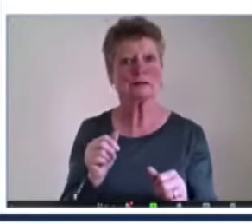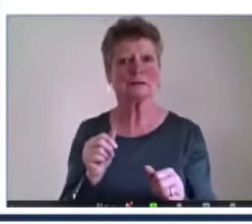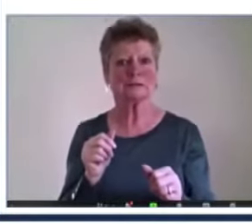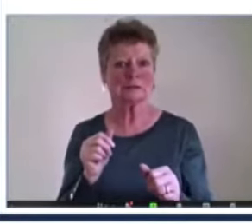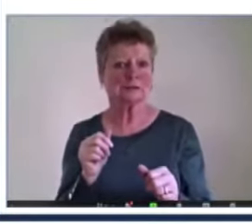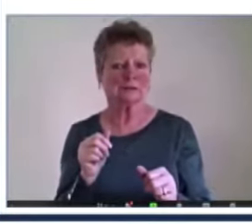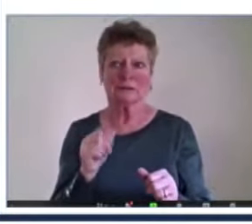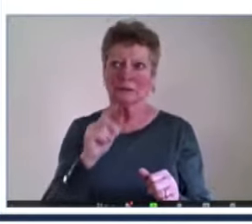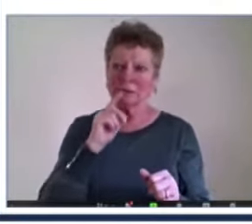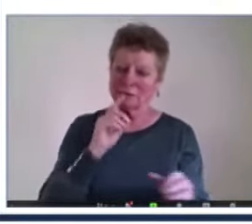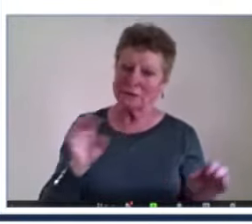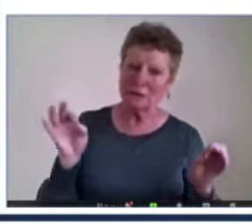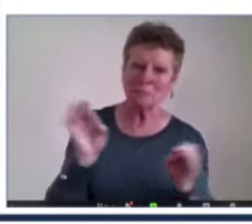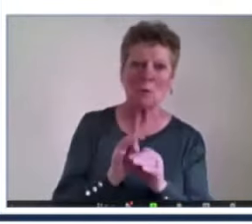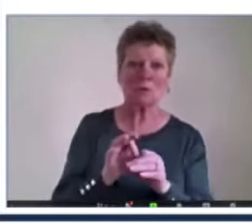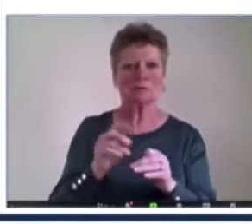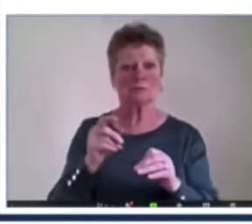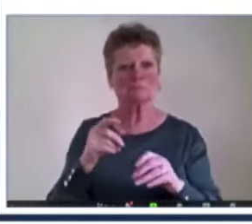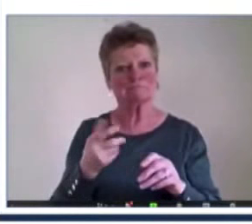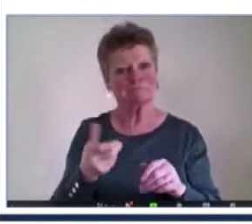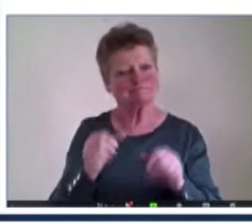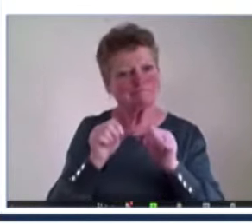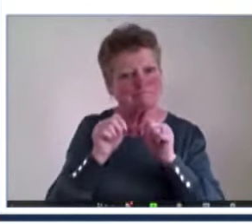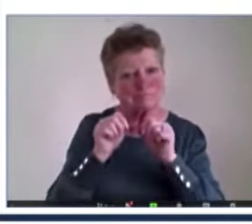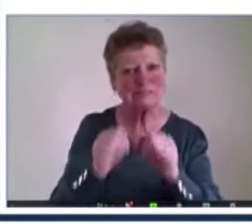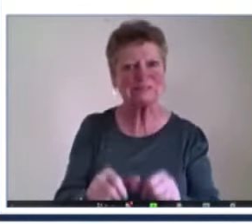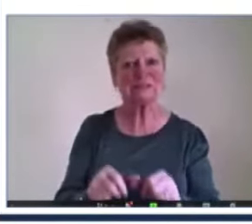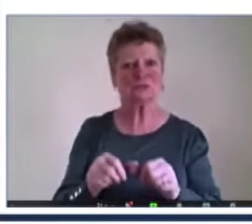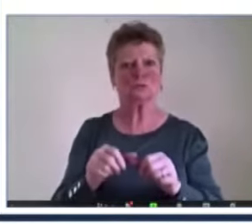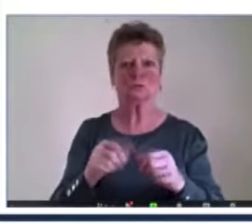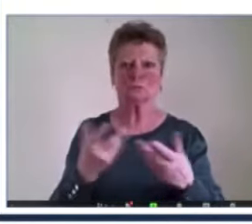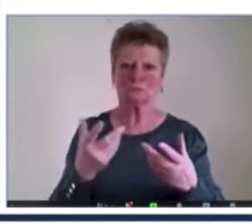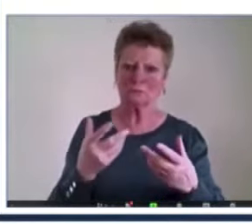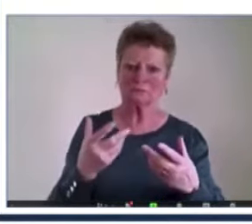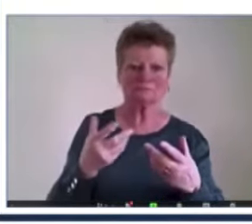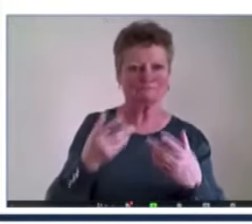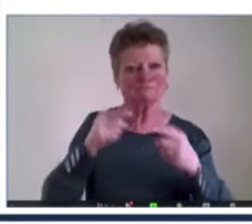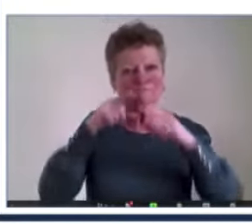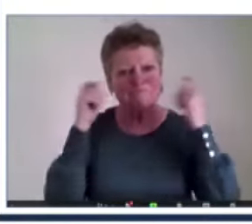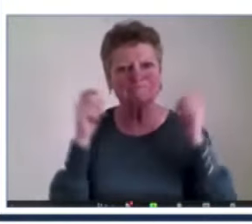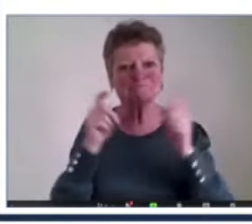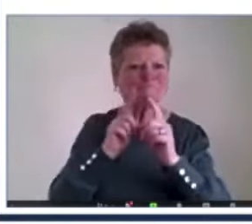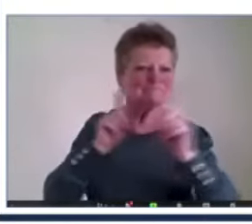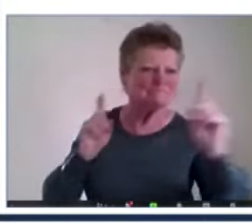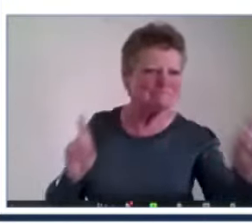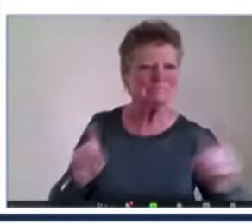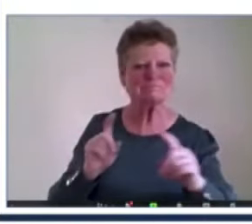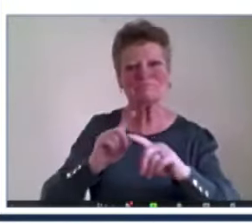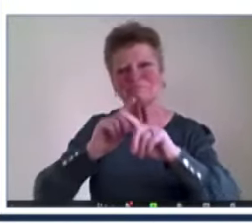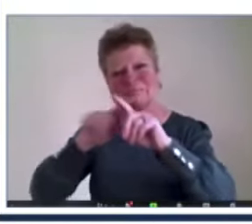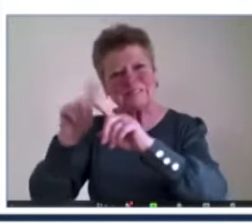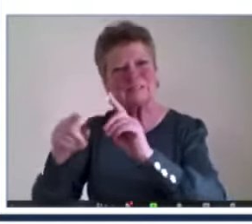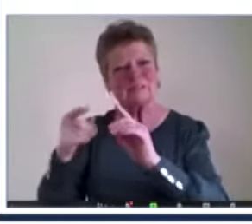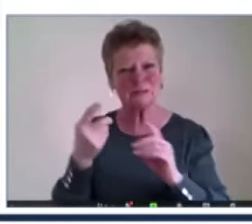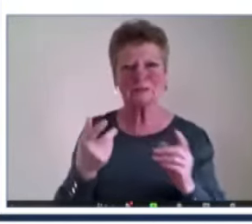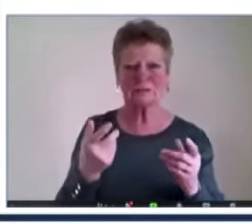critically important to helping continue to limit the spread of the virus, even as we necessarily reopen.